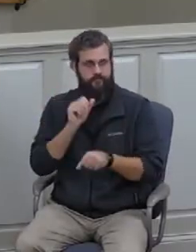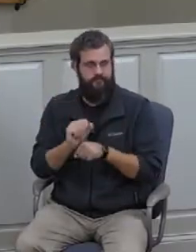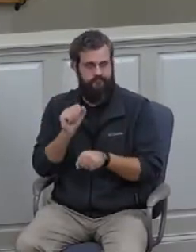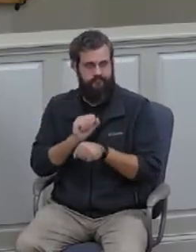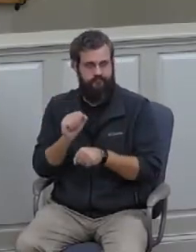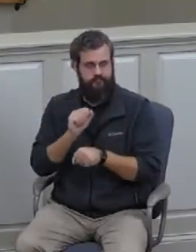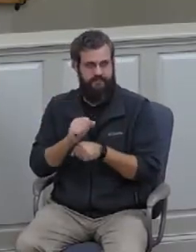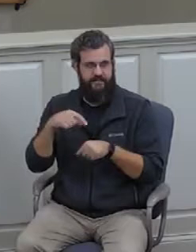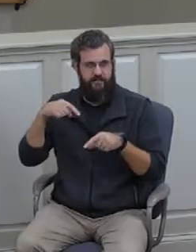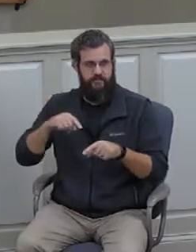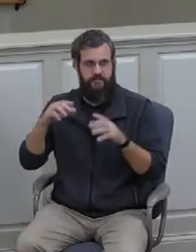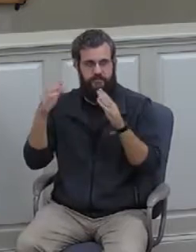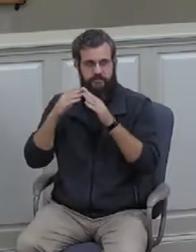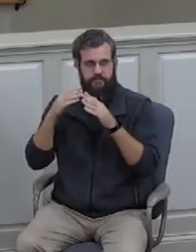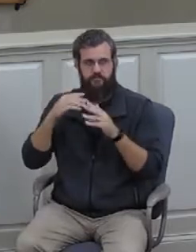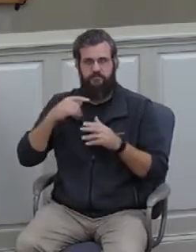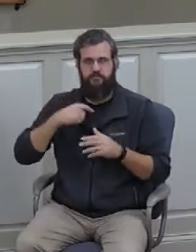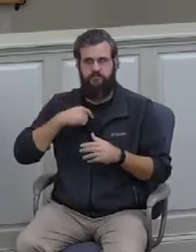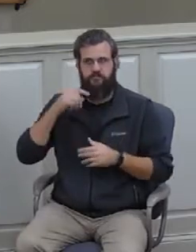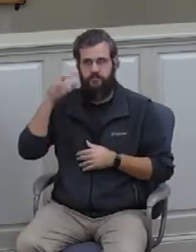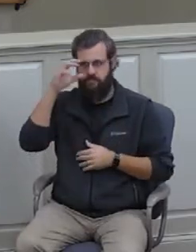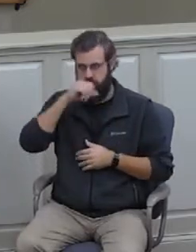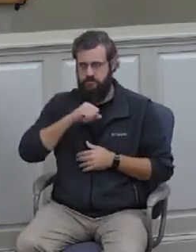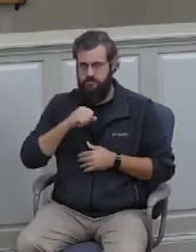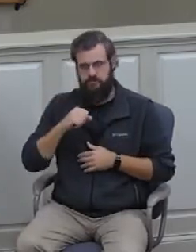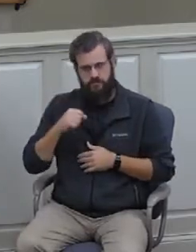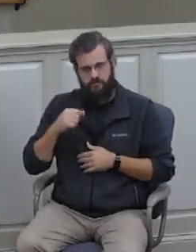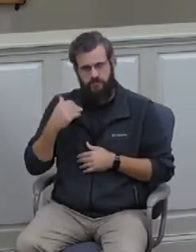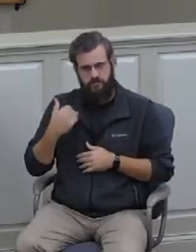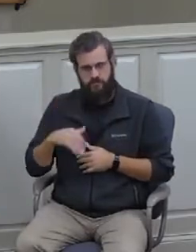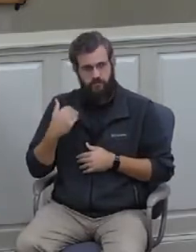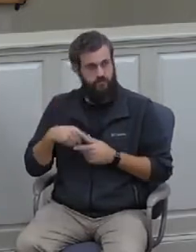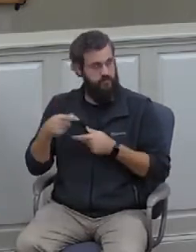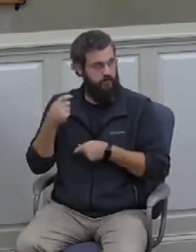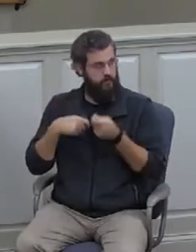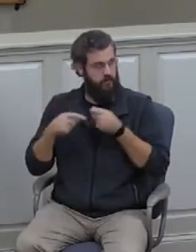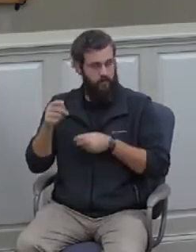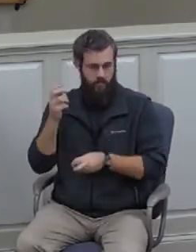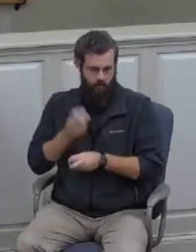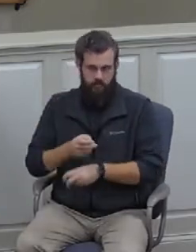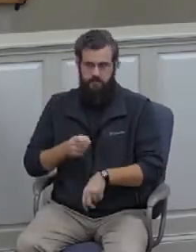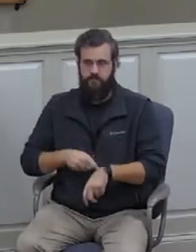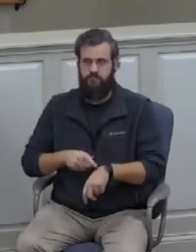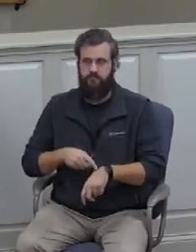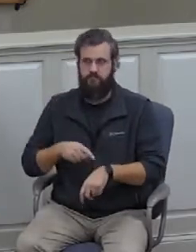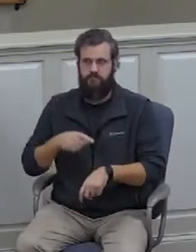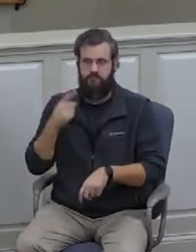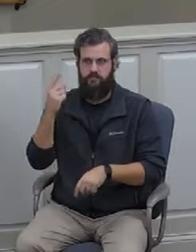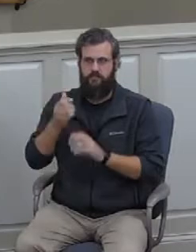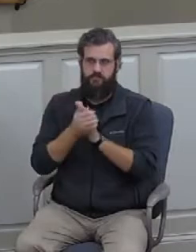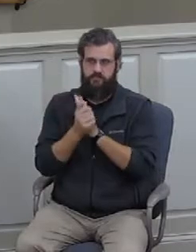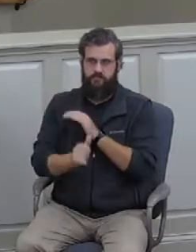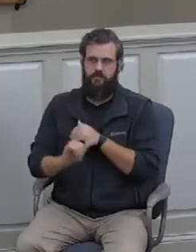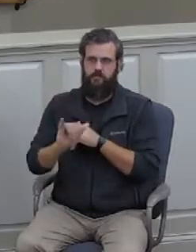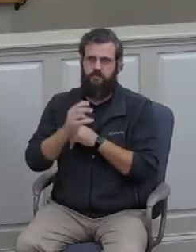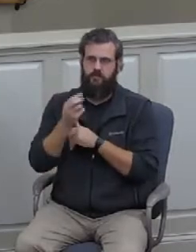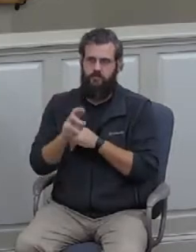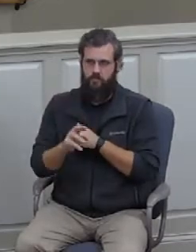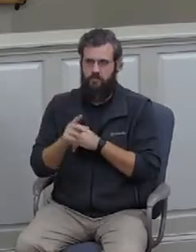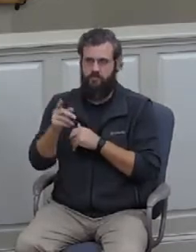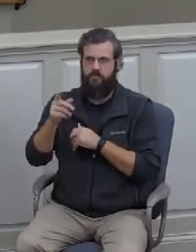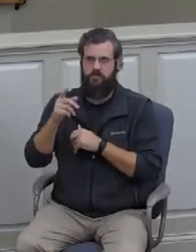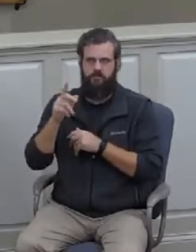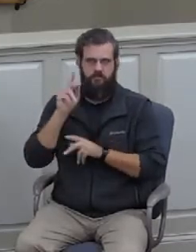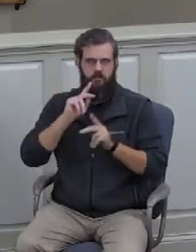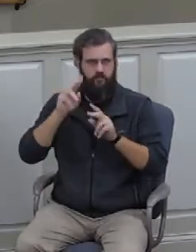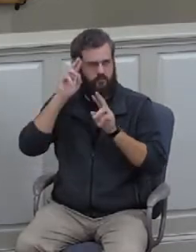at the city. I suspect we'll have a difficult time replacing her and finding one of her caliber. She is respected,